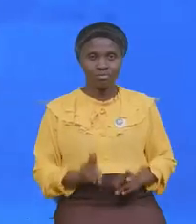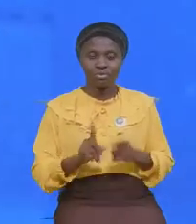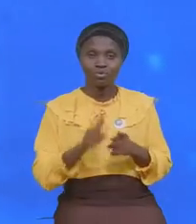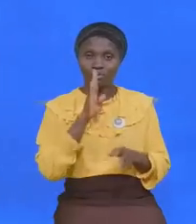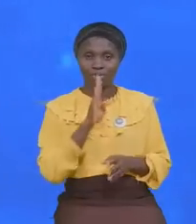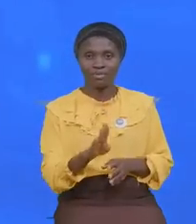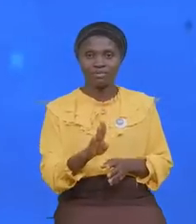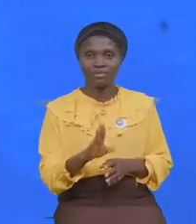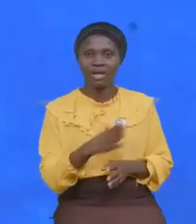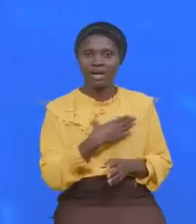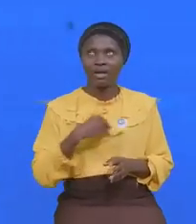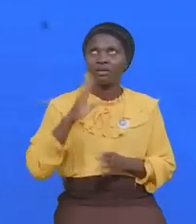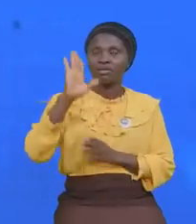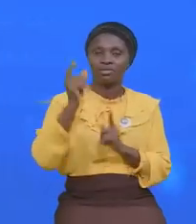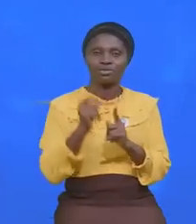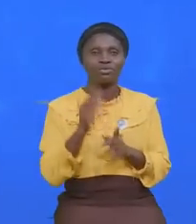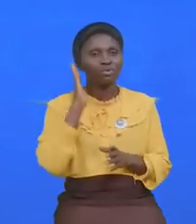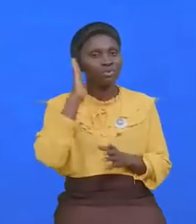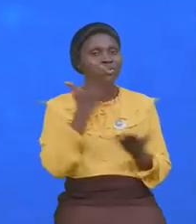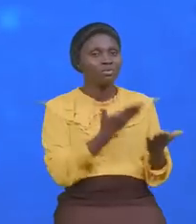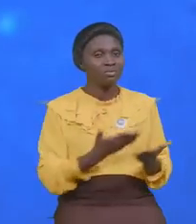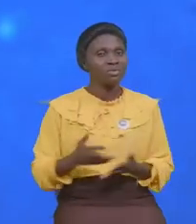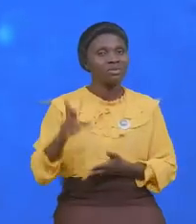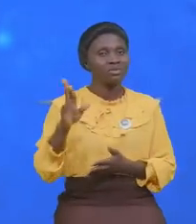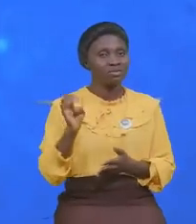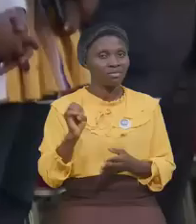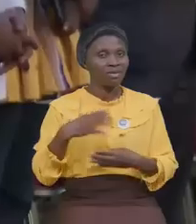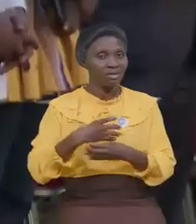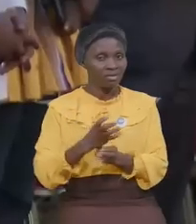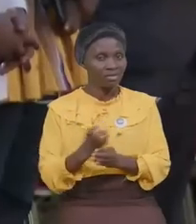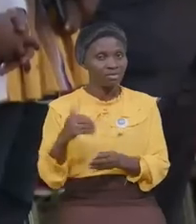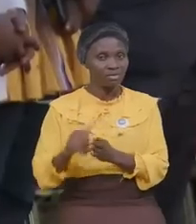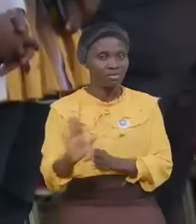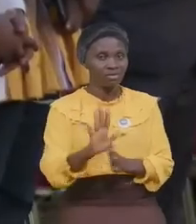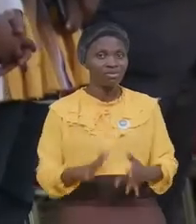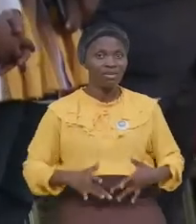And His word will bring great creation in your life tonight.